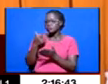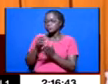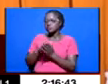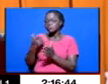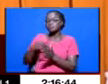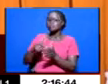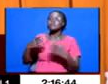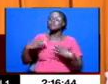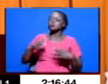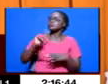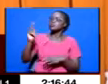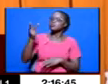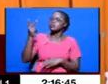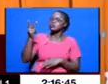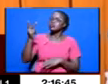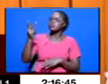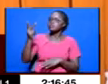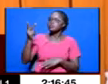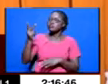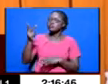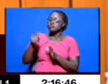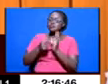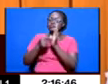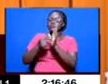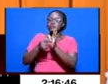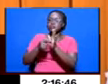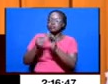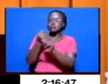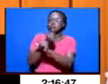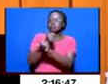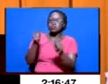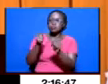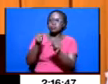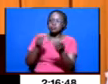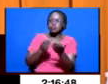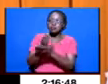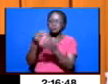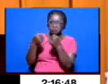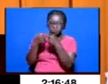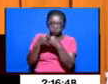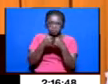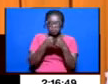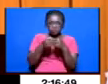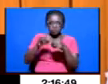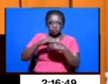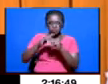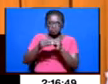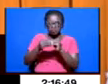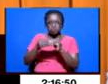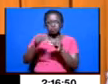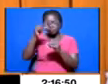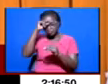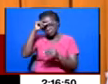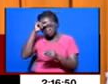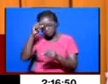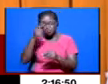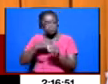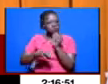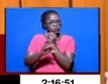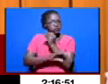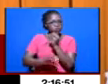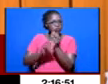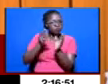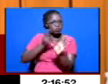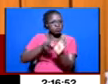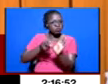of Kenya, exercising our sovereign and inalienable right to determine form of government of our country and having participated